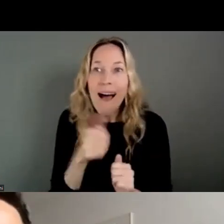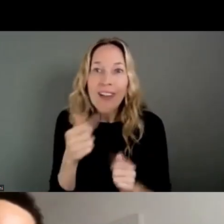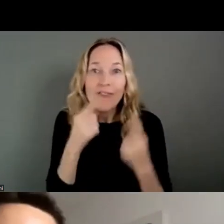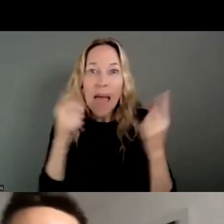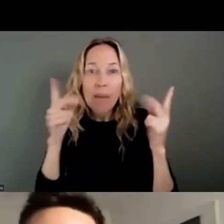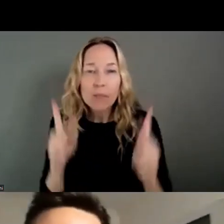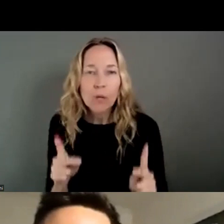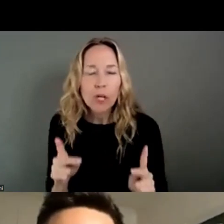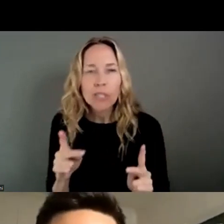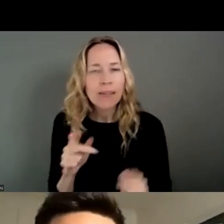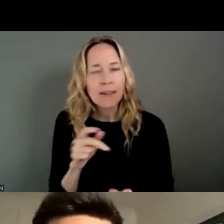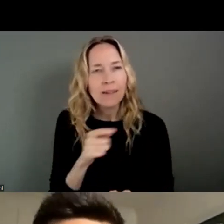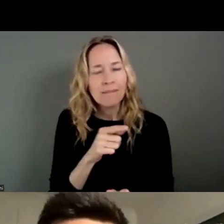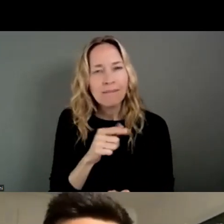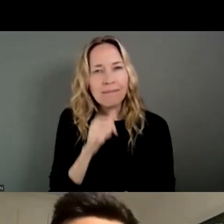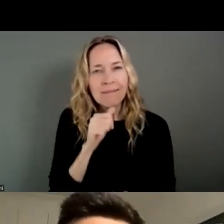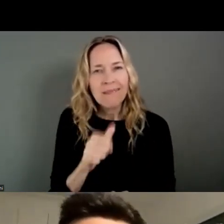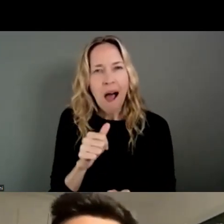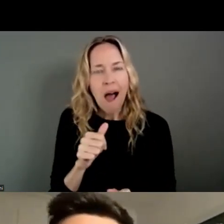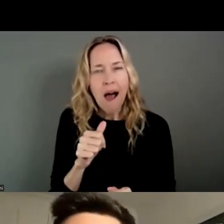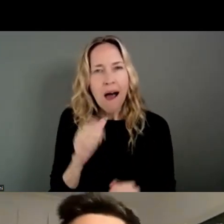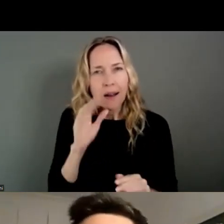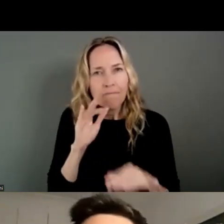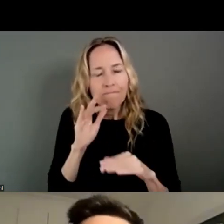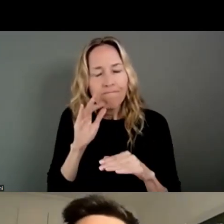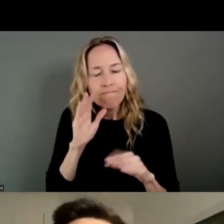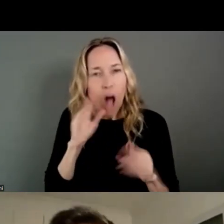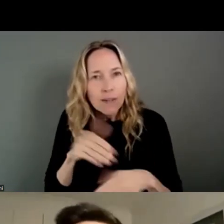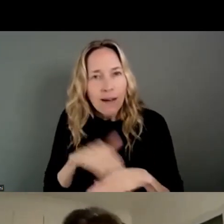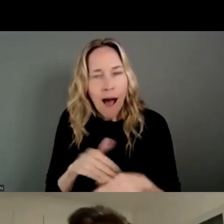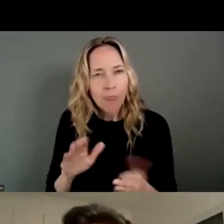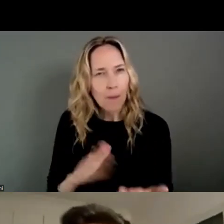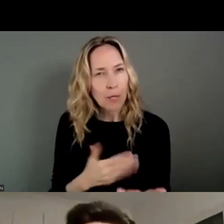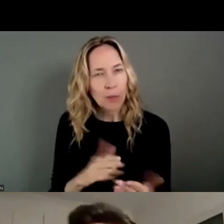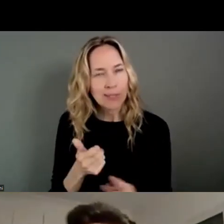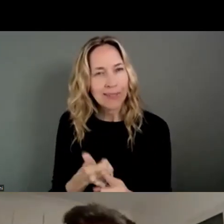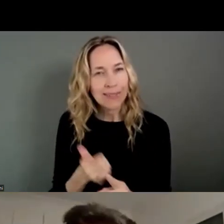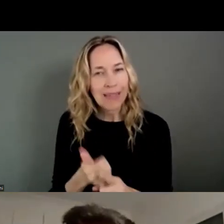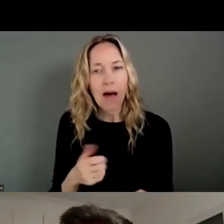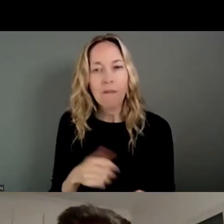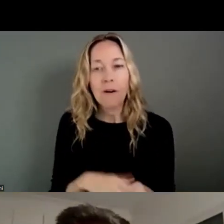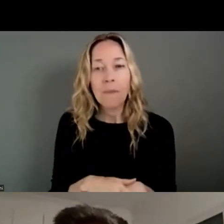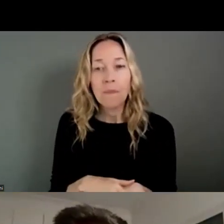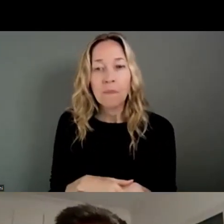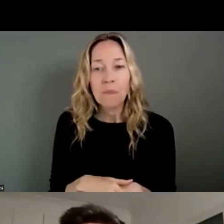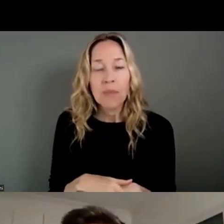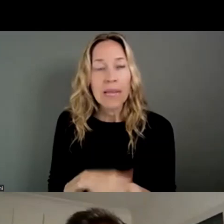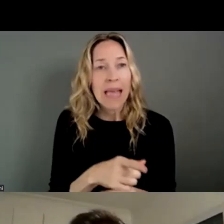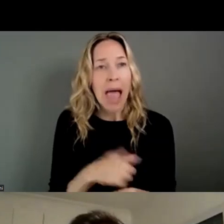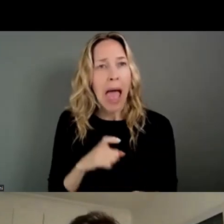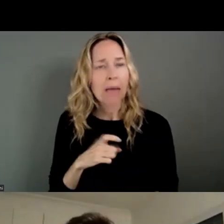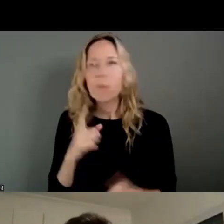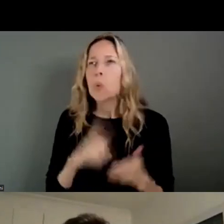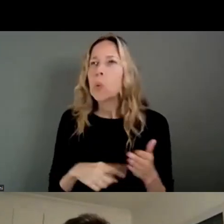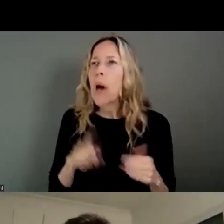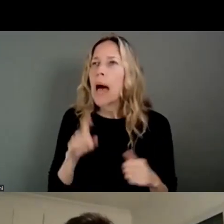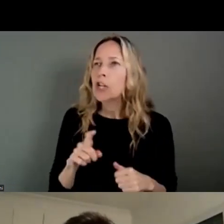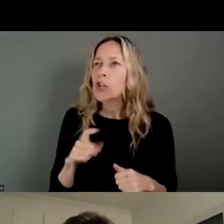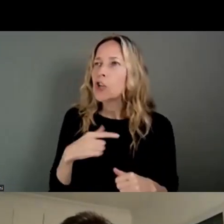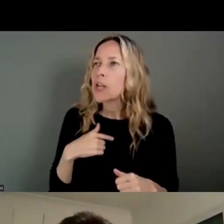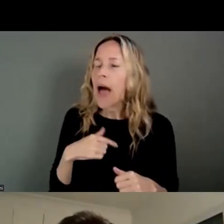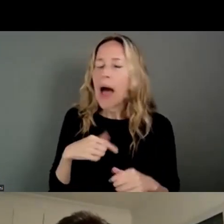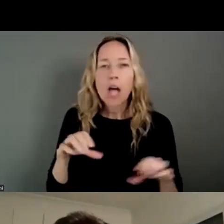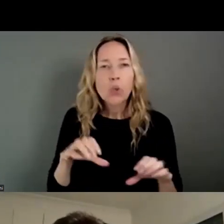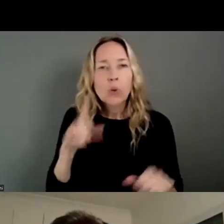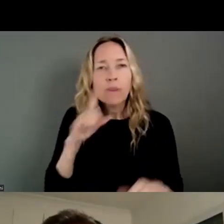well, what should I do for my next album? And I would say, I have absolutely no idea. You're the musician. You tell me what the next